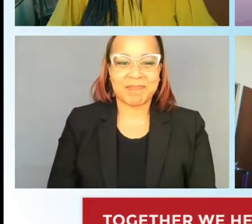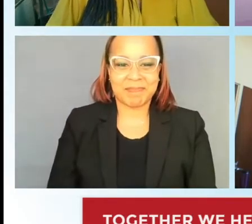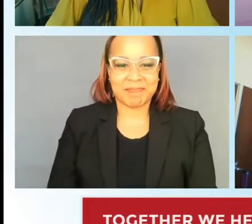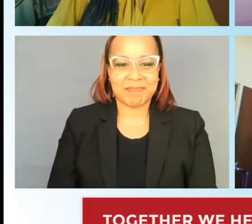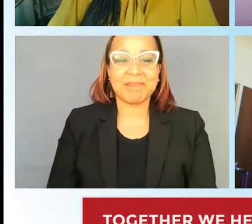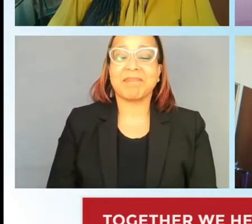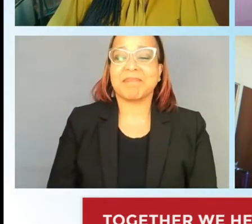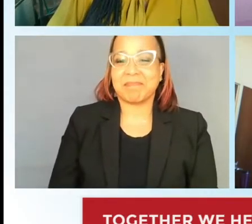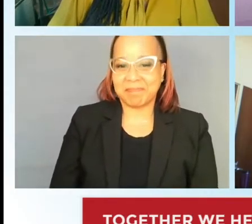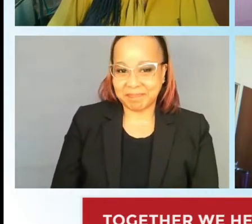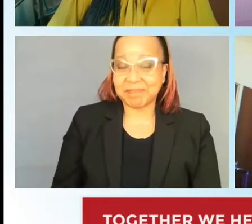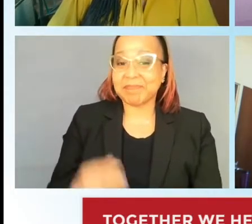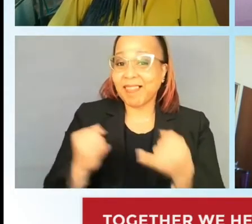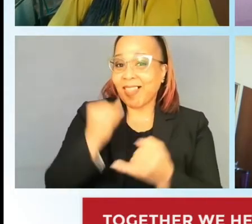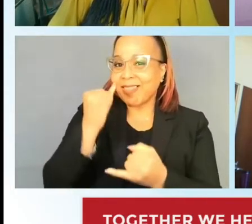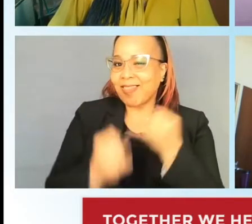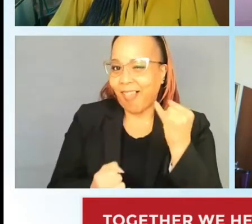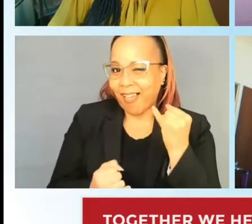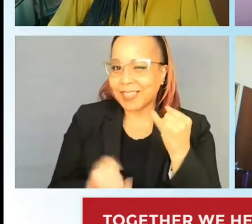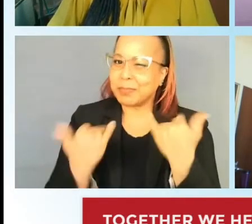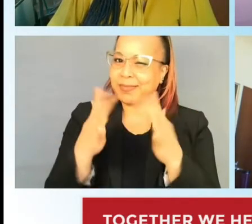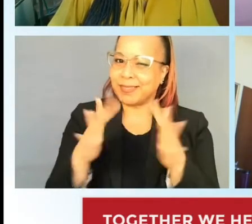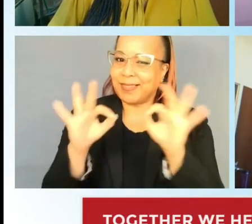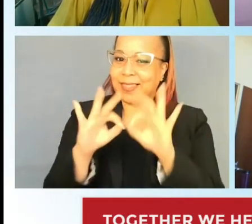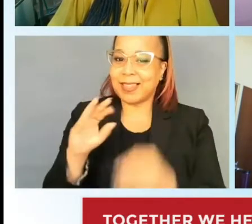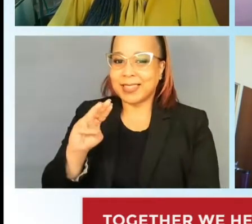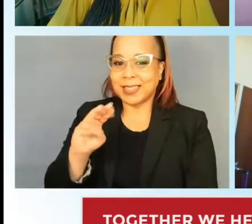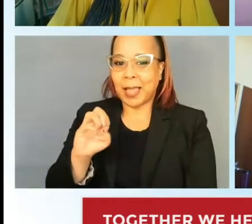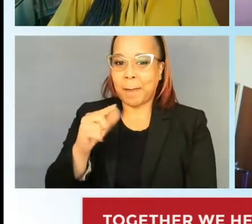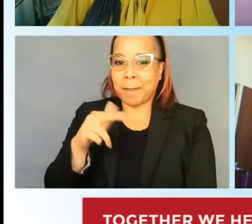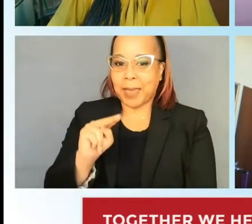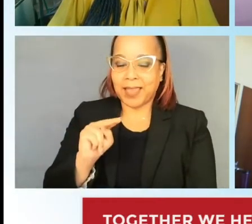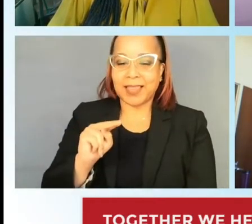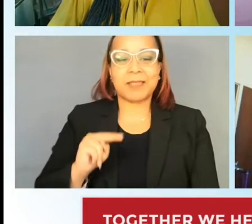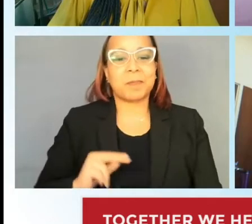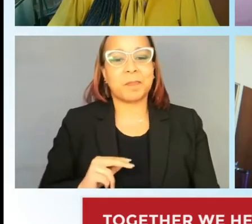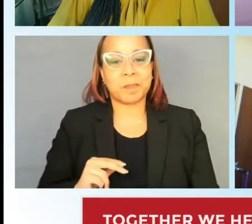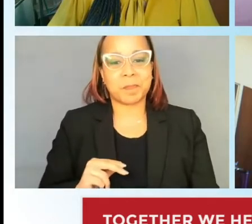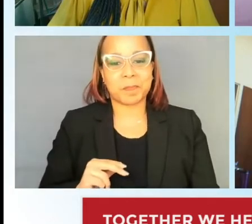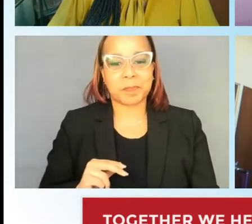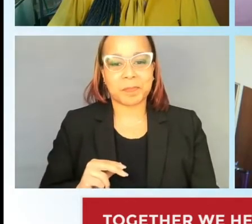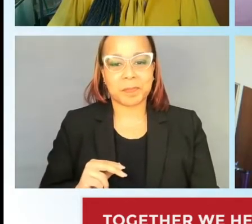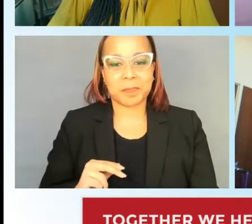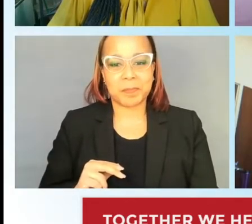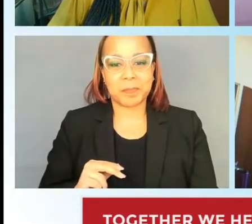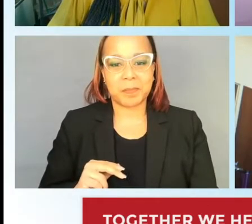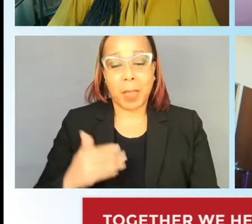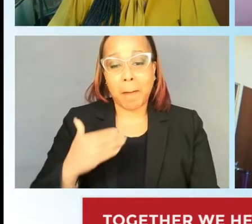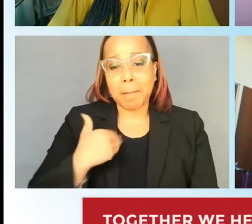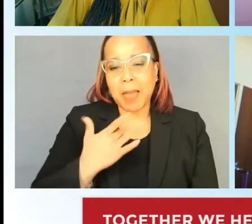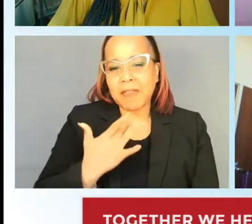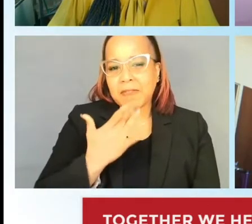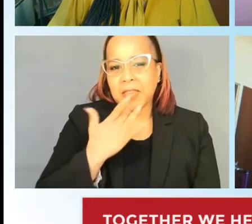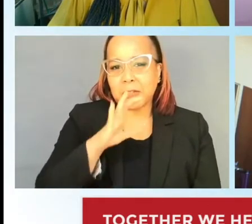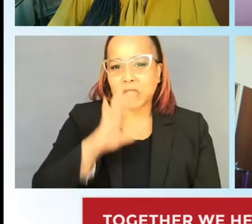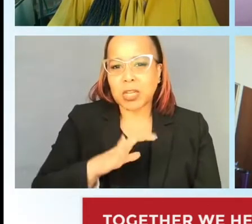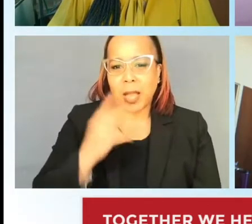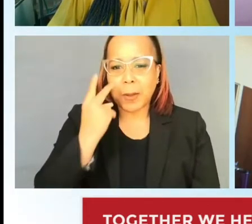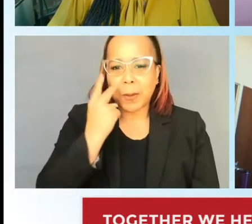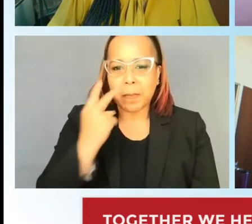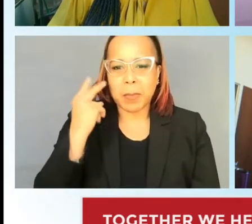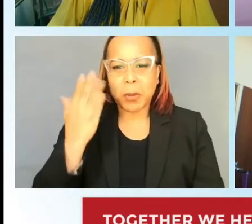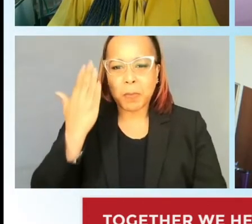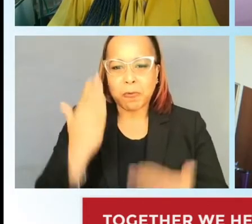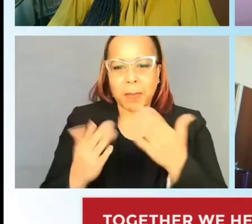not last but not least, Megan. Thank you. I, My favorite Chicago memory is probably the